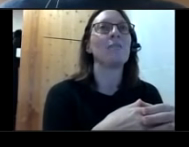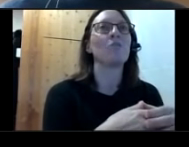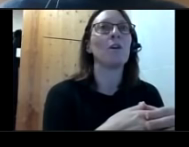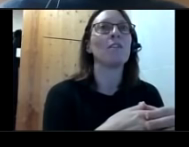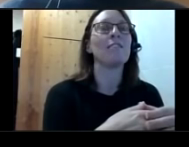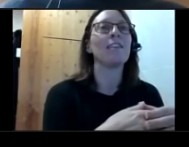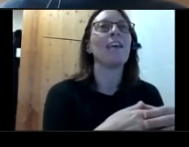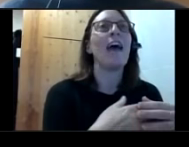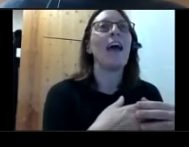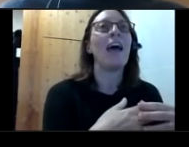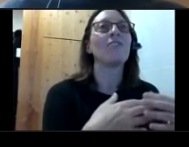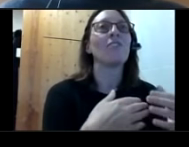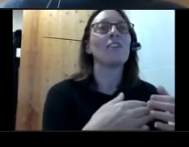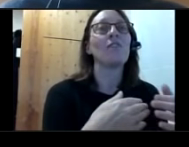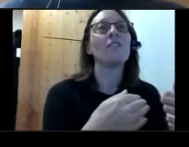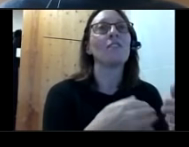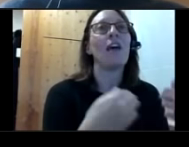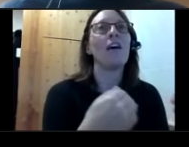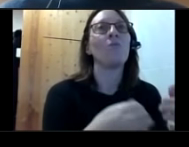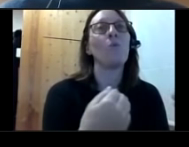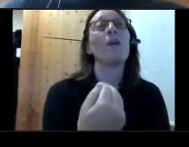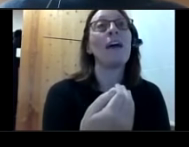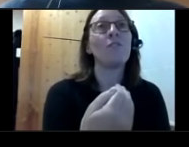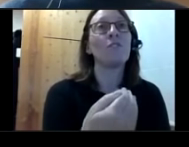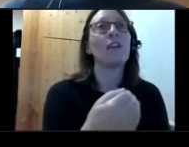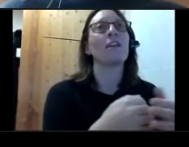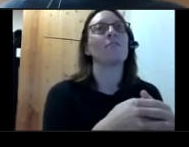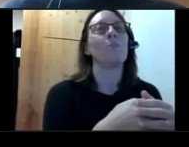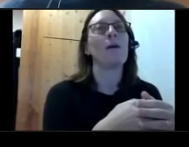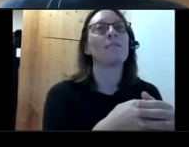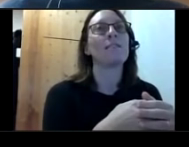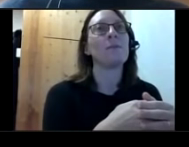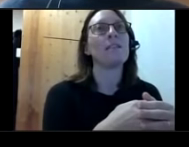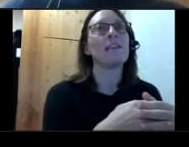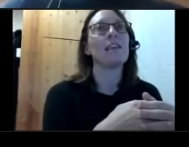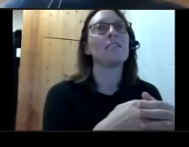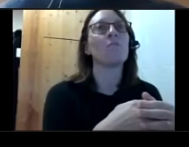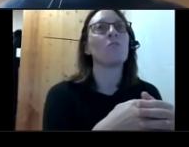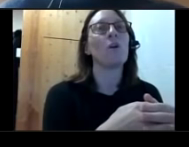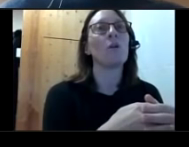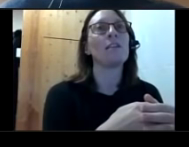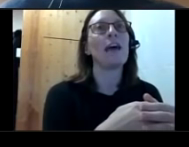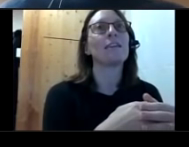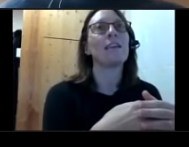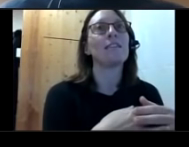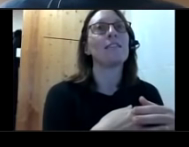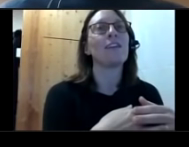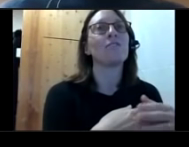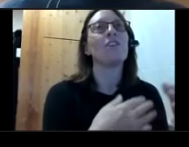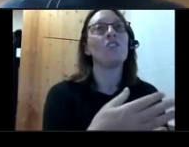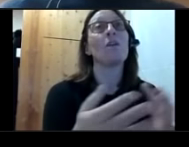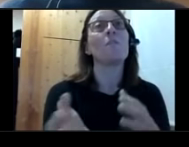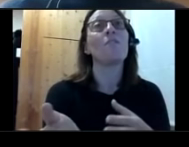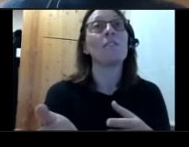a disabled person. And the advice that we have on web accessibility in terms of the Equality Act is